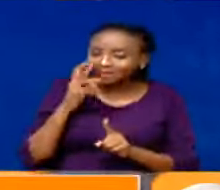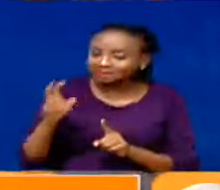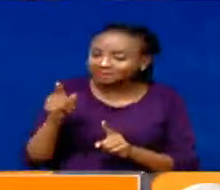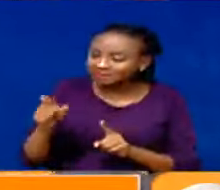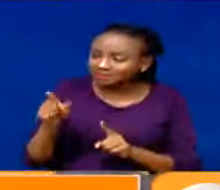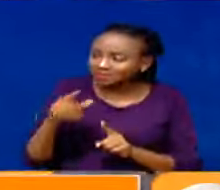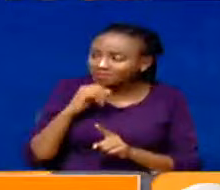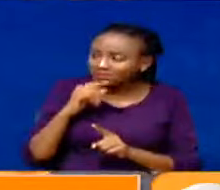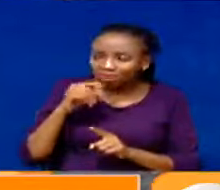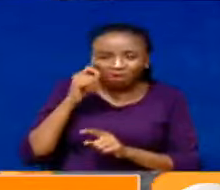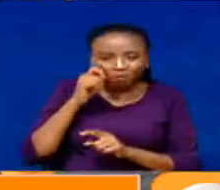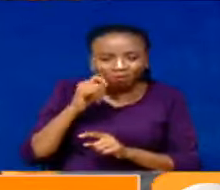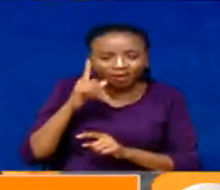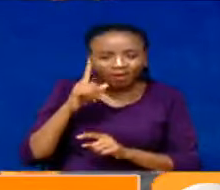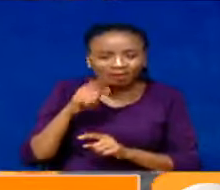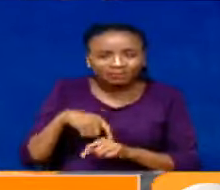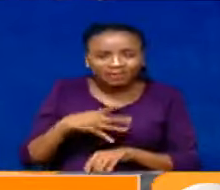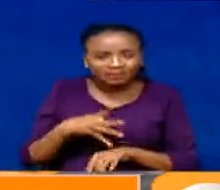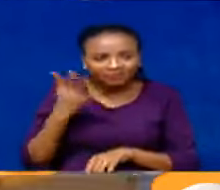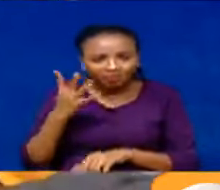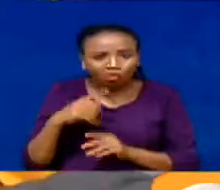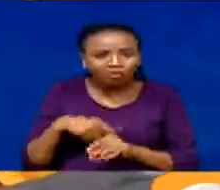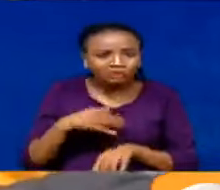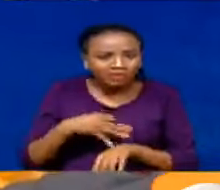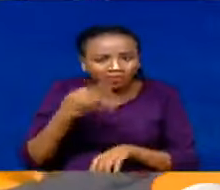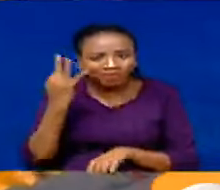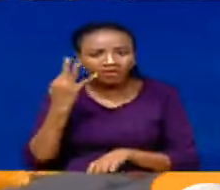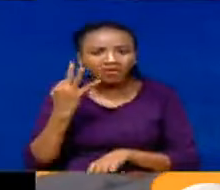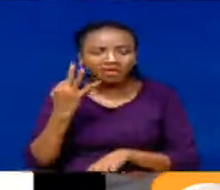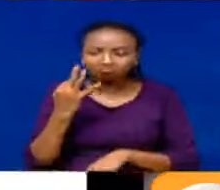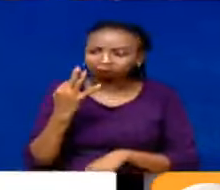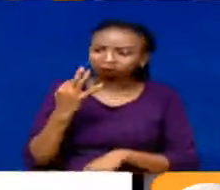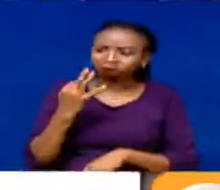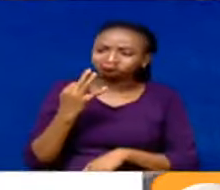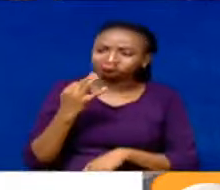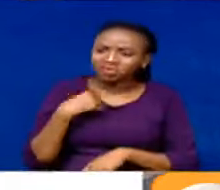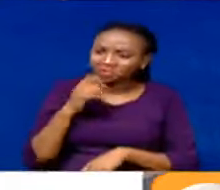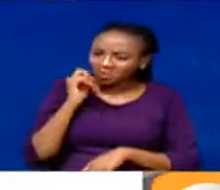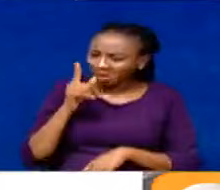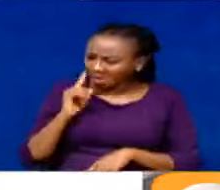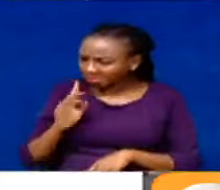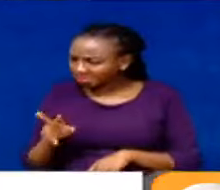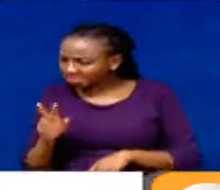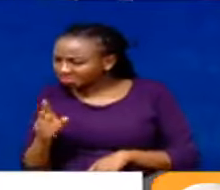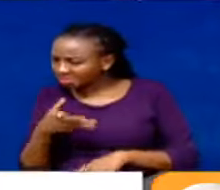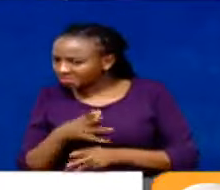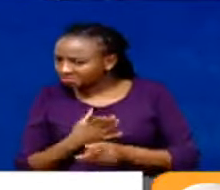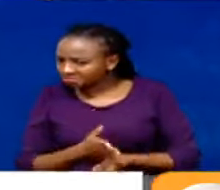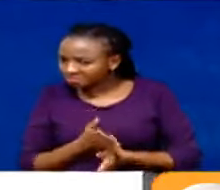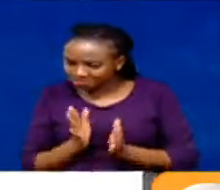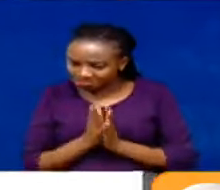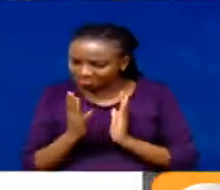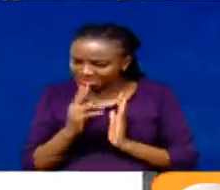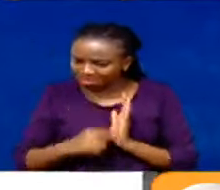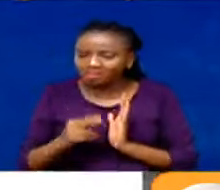ninashangaa juu anaamuka saa 10 saa 9. Nikiamuka kutoka ninaona yeye amekaa tu chini. Nimeshukuru nimeona ya